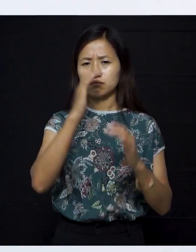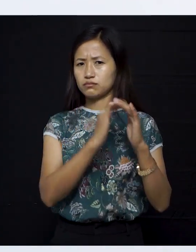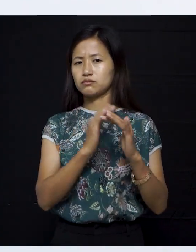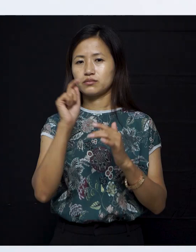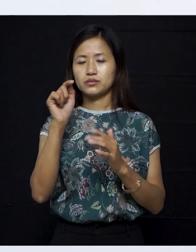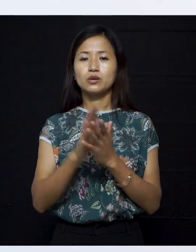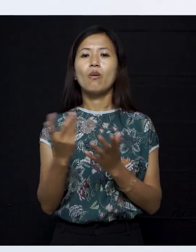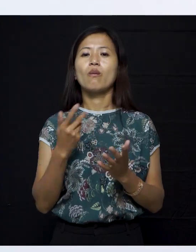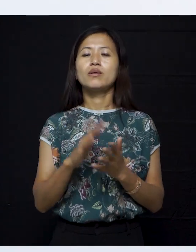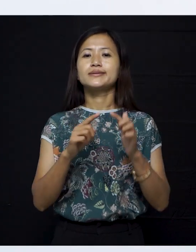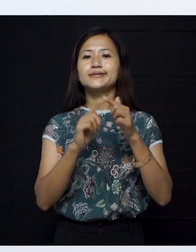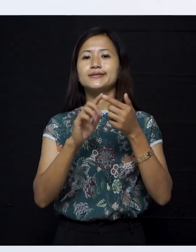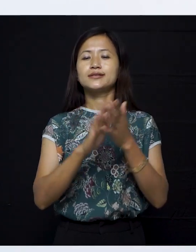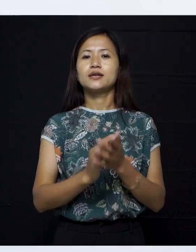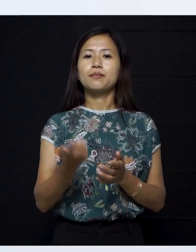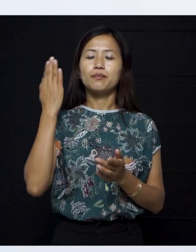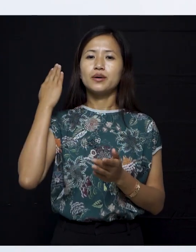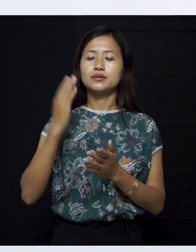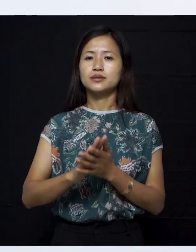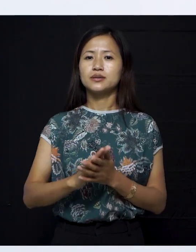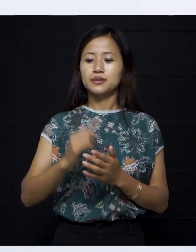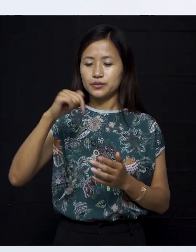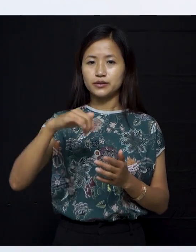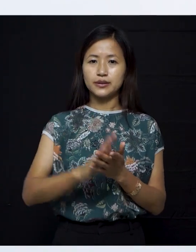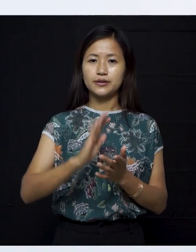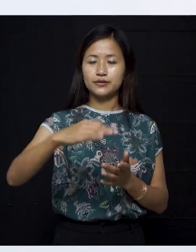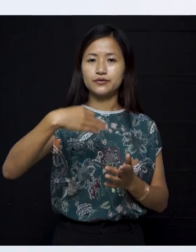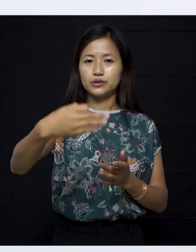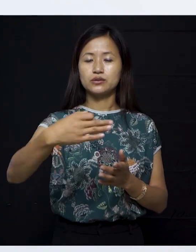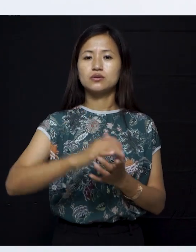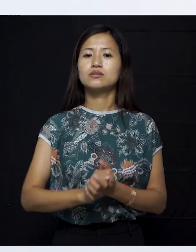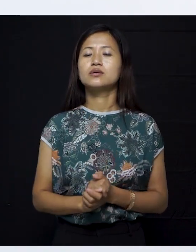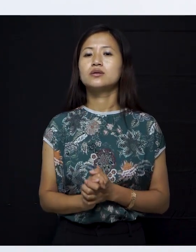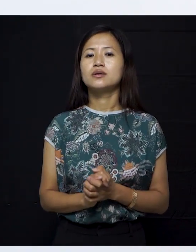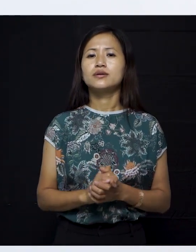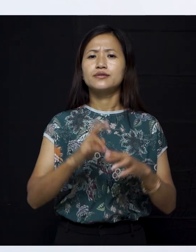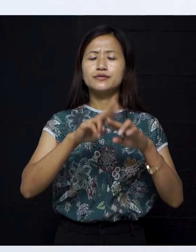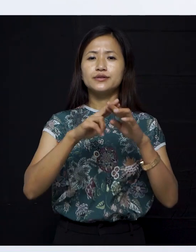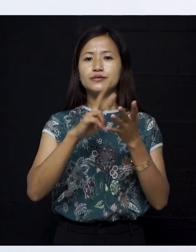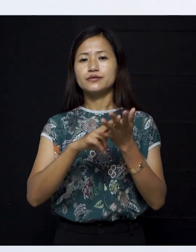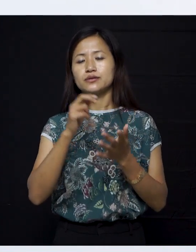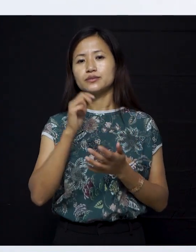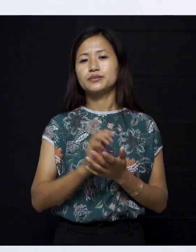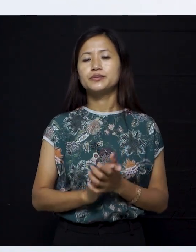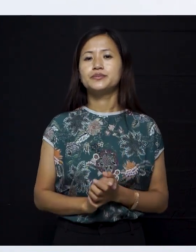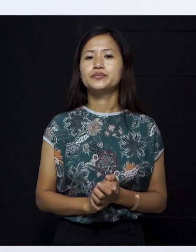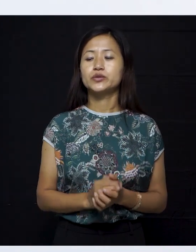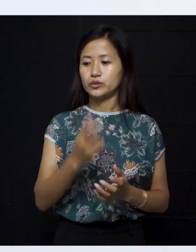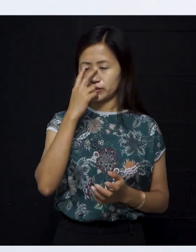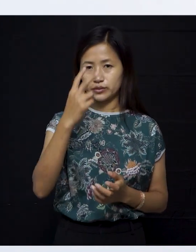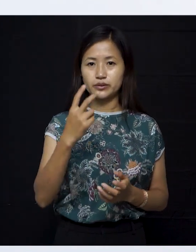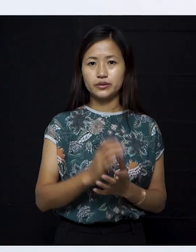main tenses: the past, the present, and the future, right? In a finite verb, you will